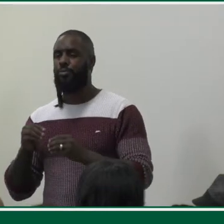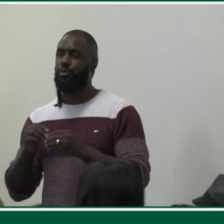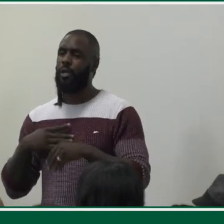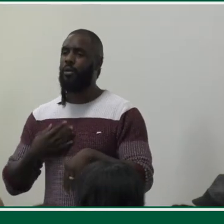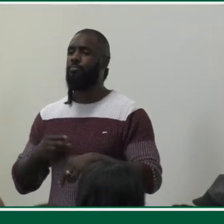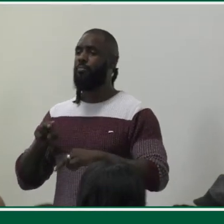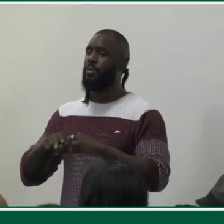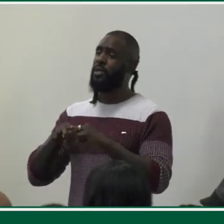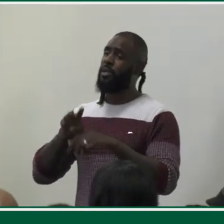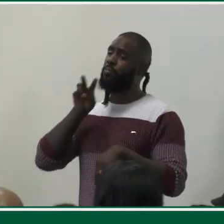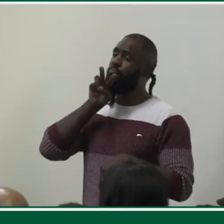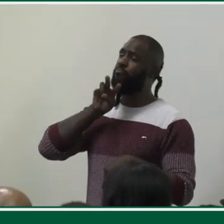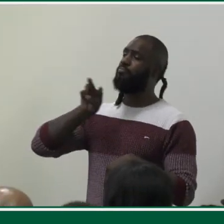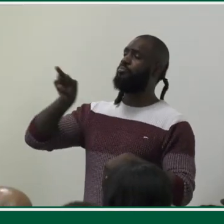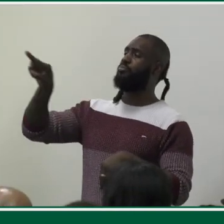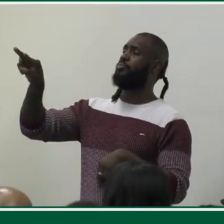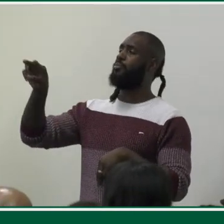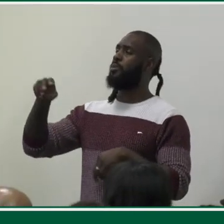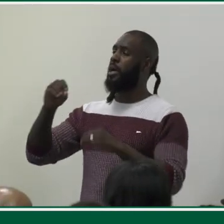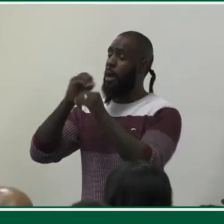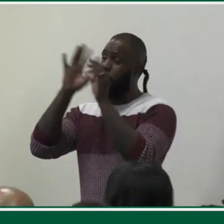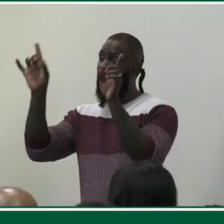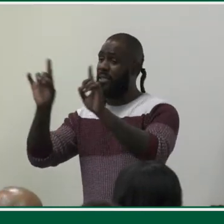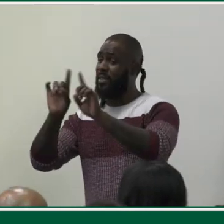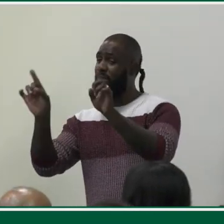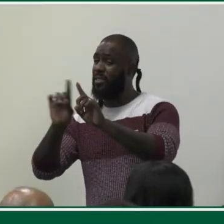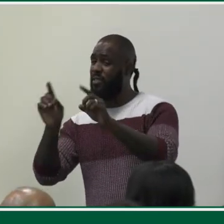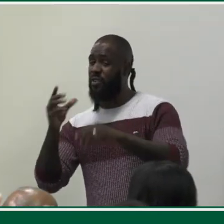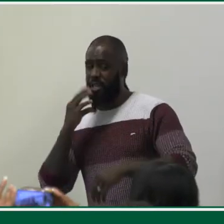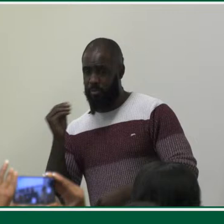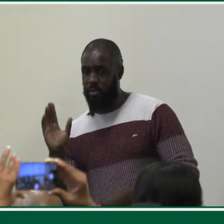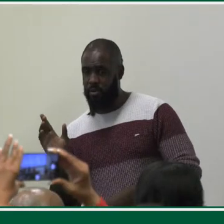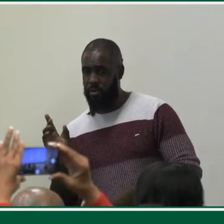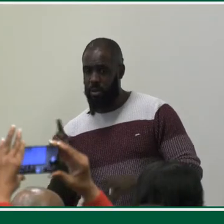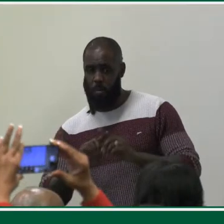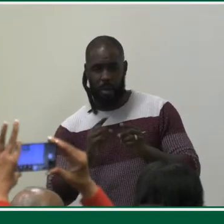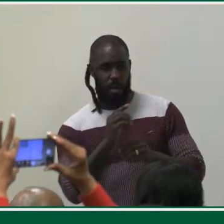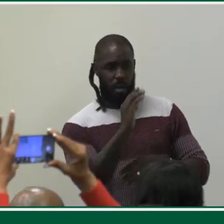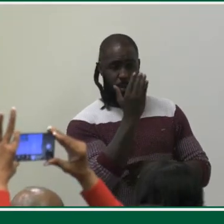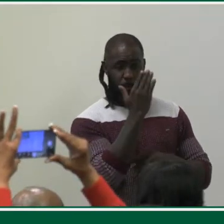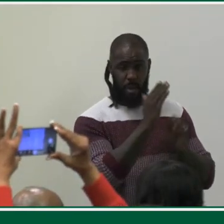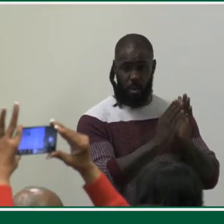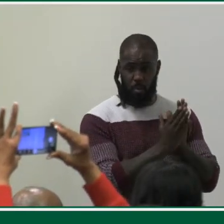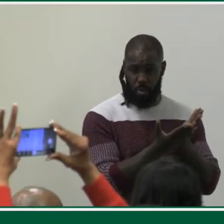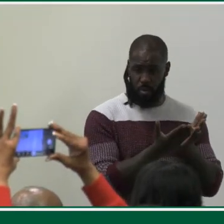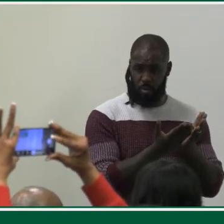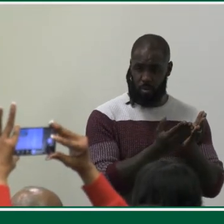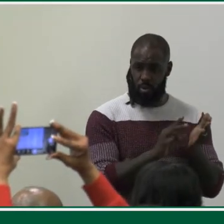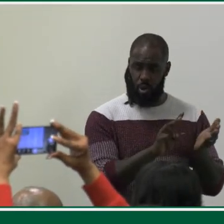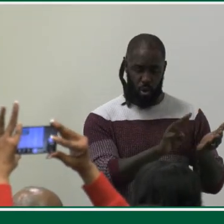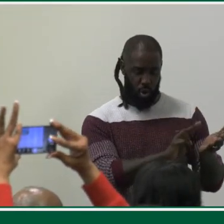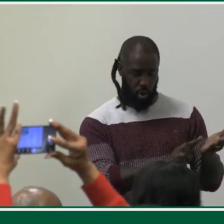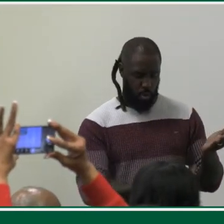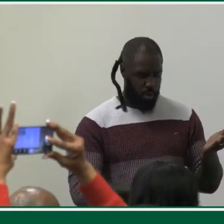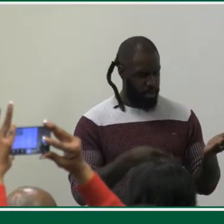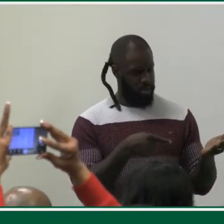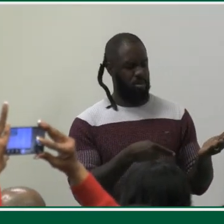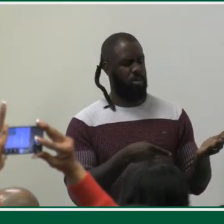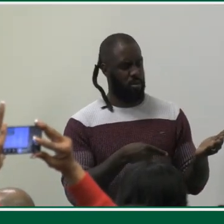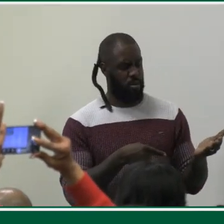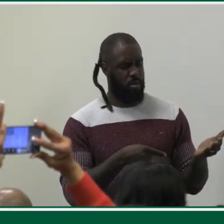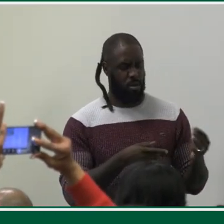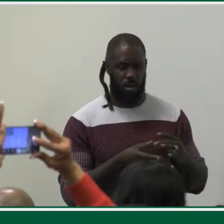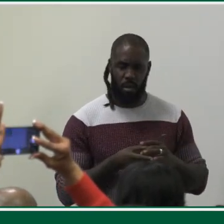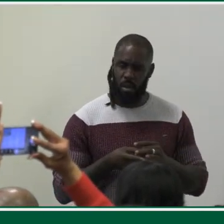into someone else's life and someone else's experience. Whereas a mirror book is when you're reading a book and